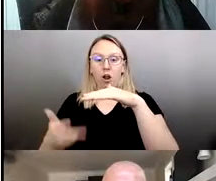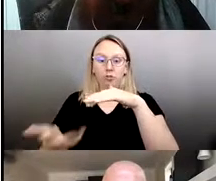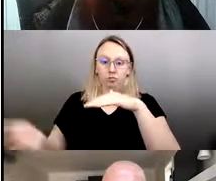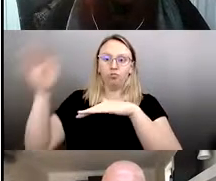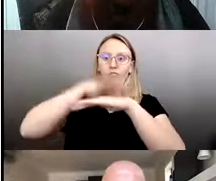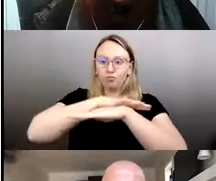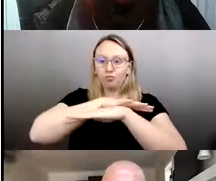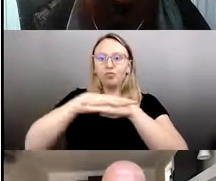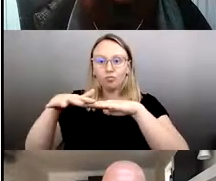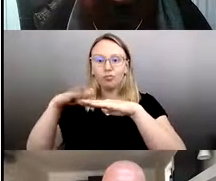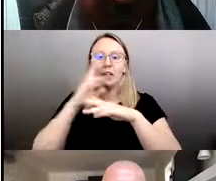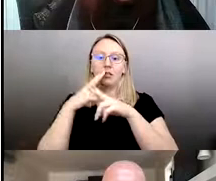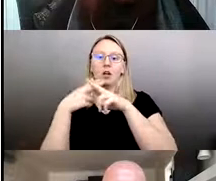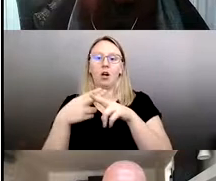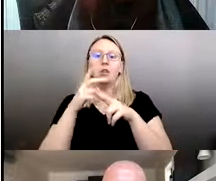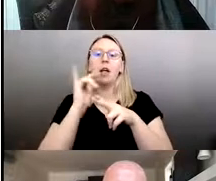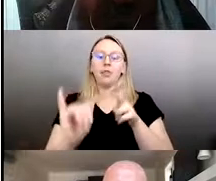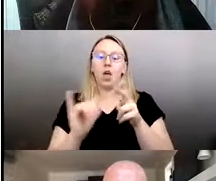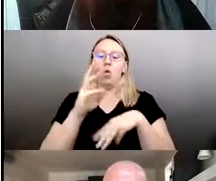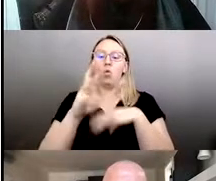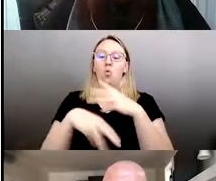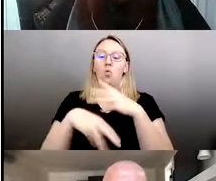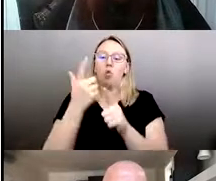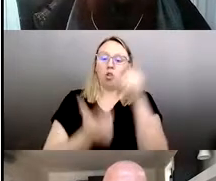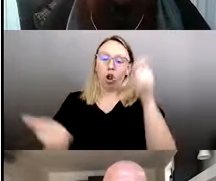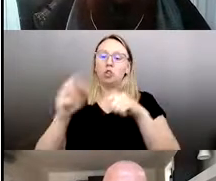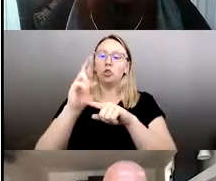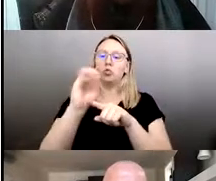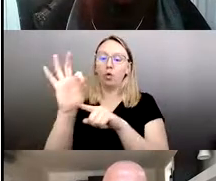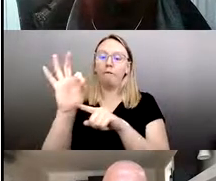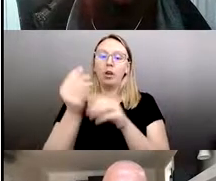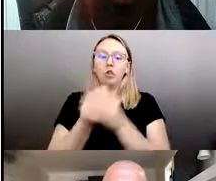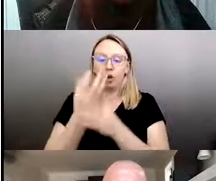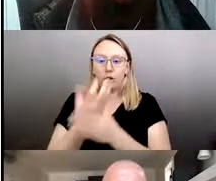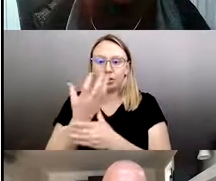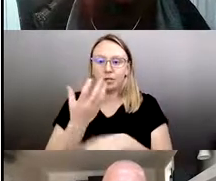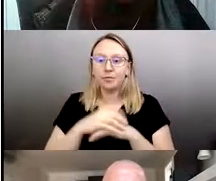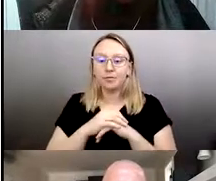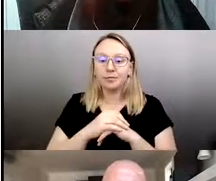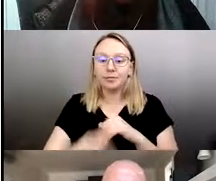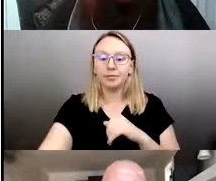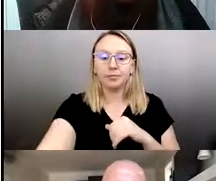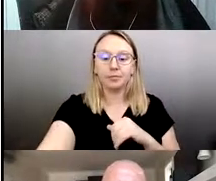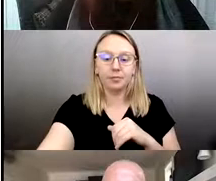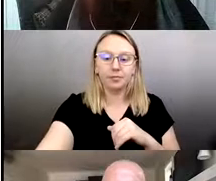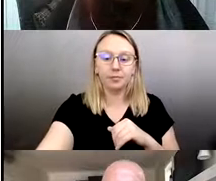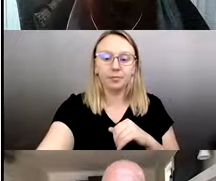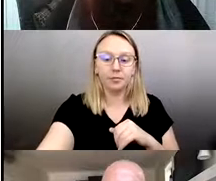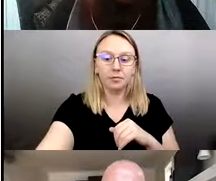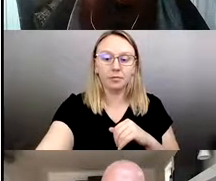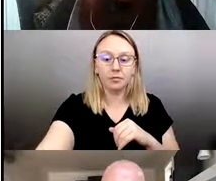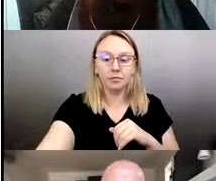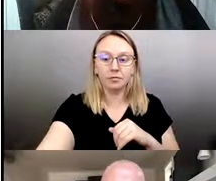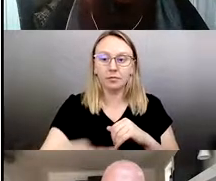the world's largest rooftop garden. Make sure that among the many fantastic public works of art, you take